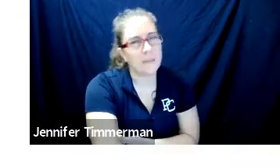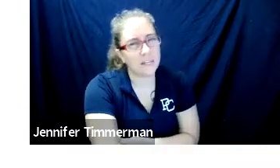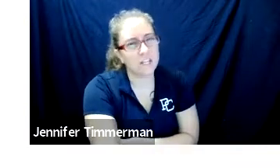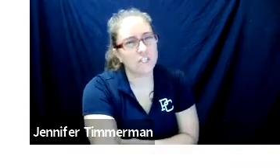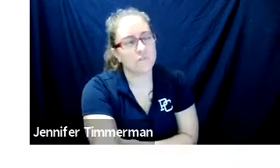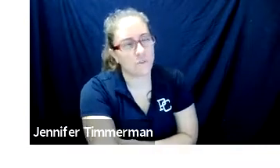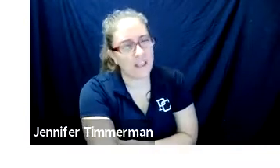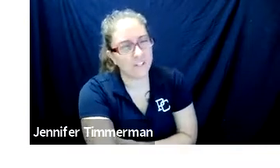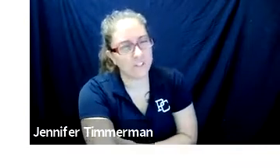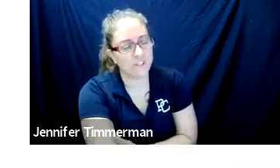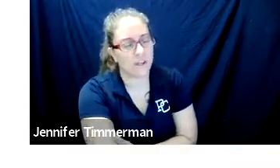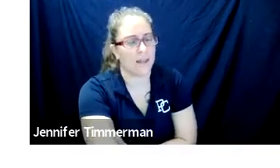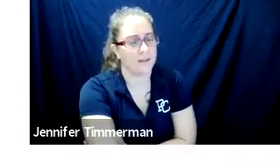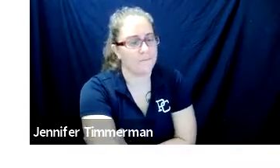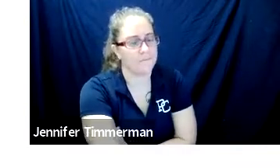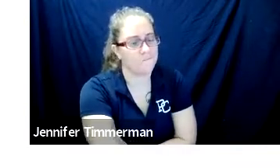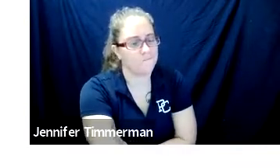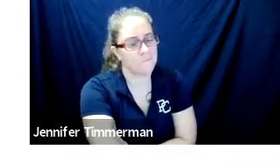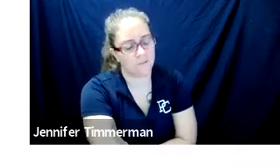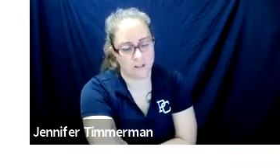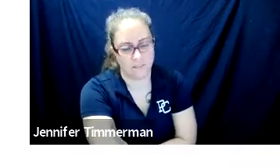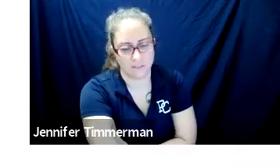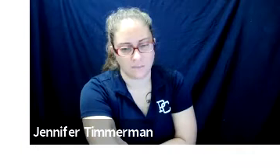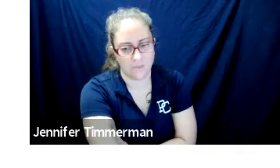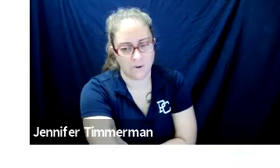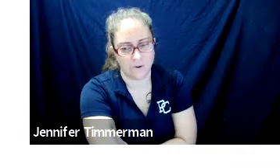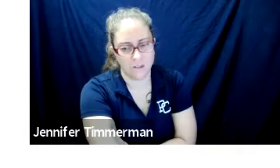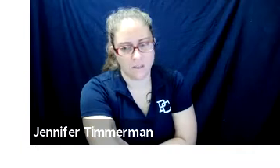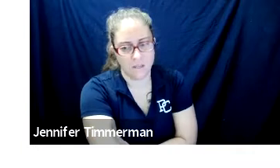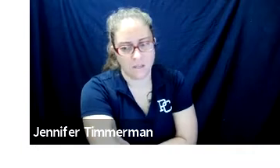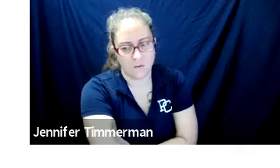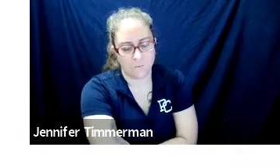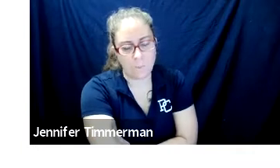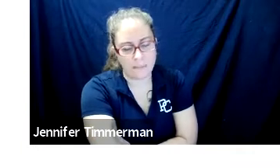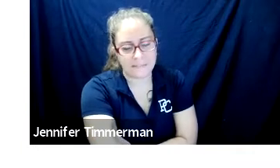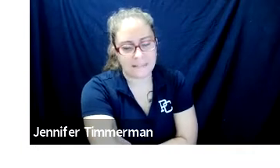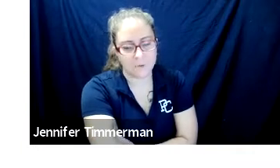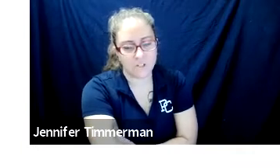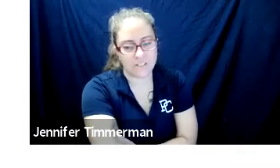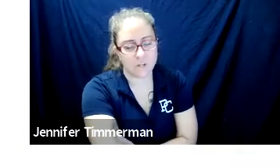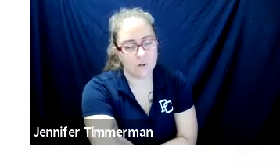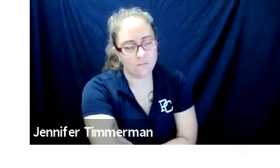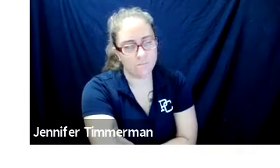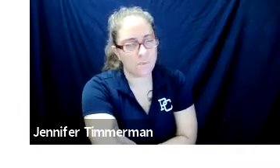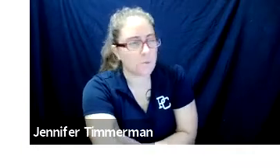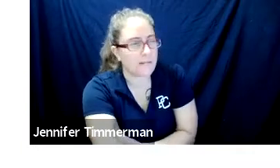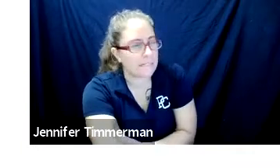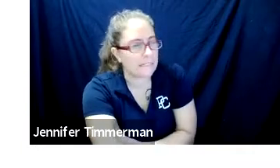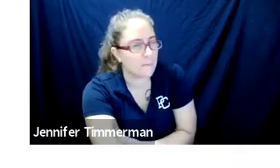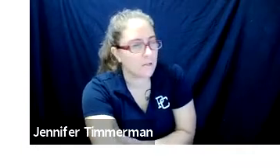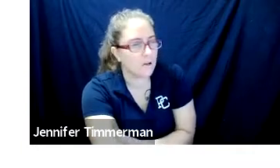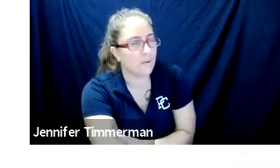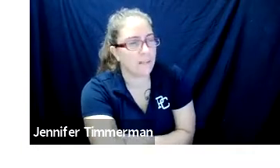English, Spanish, French, trying to think of some other Romance languages. They're all